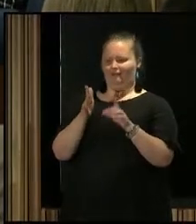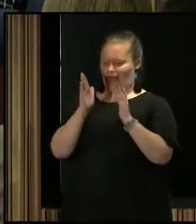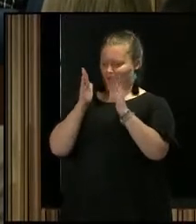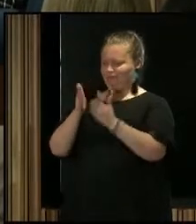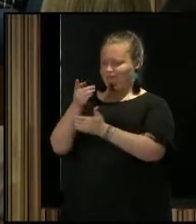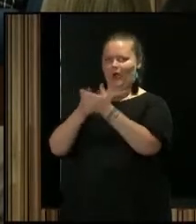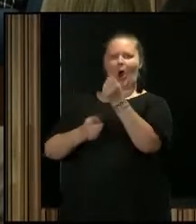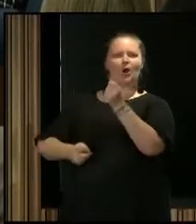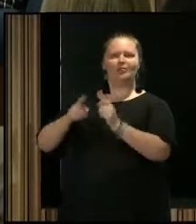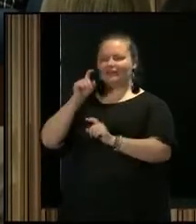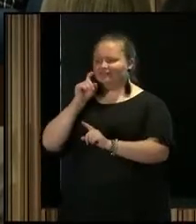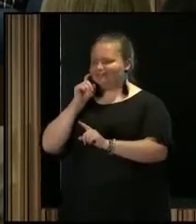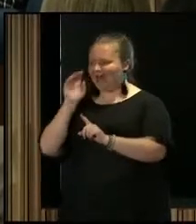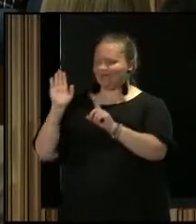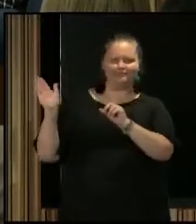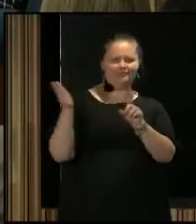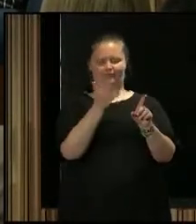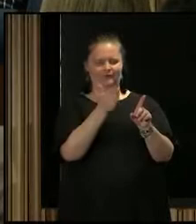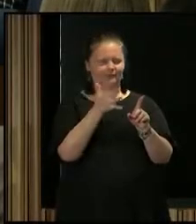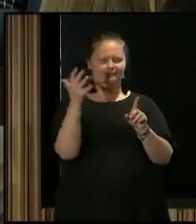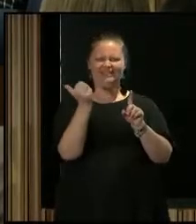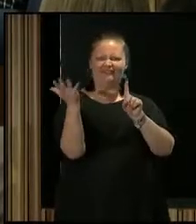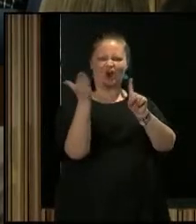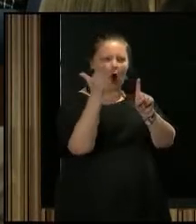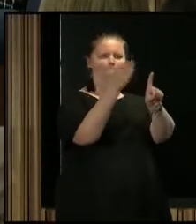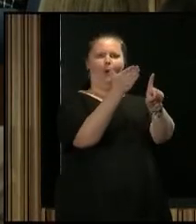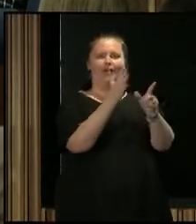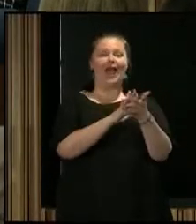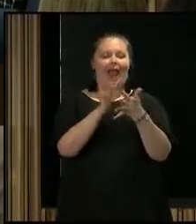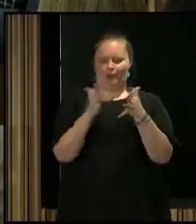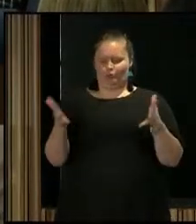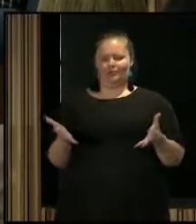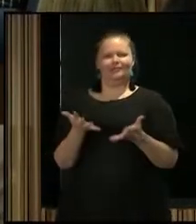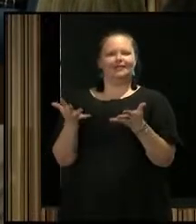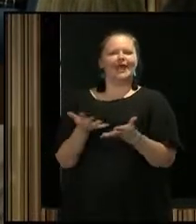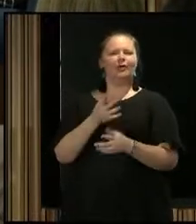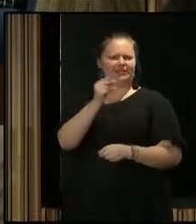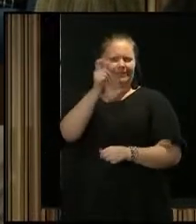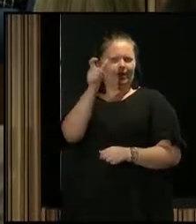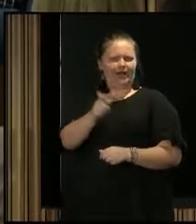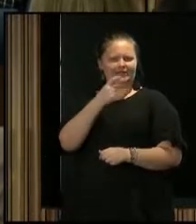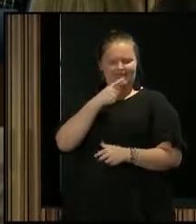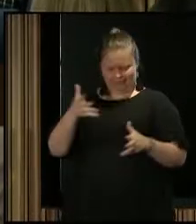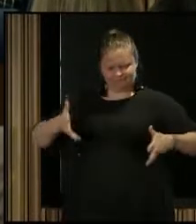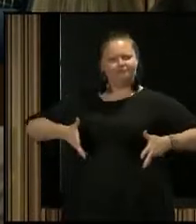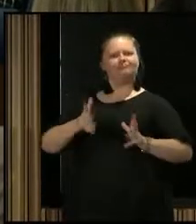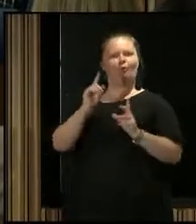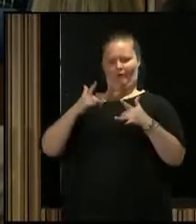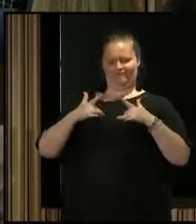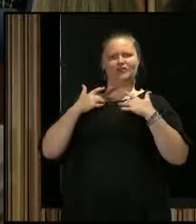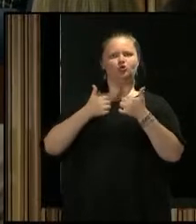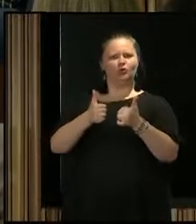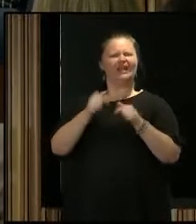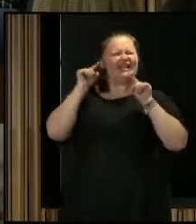hobbies with a goal. How would you encourage someone to do what makes them feel good? Okay. Let me say this to you. Yeah, is this